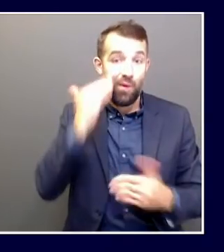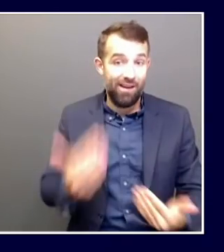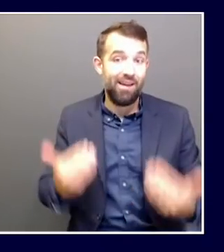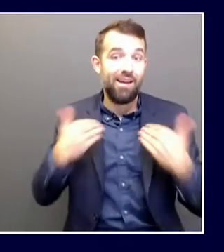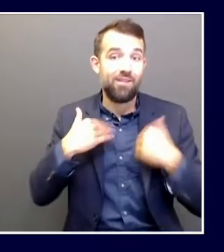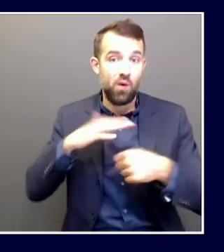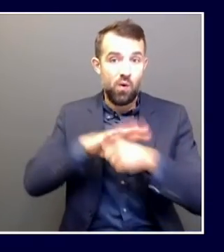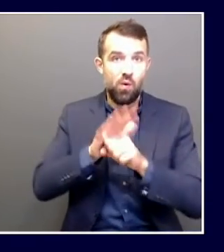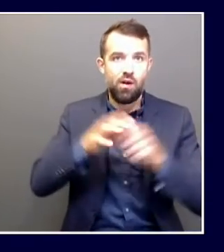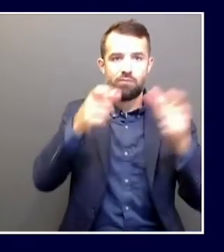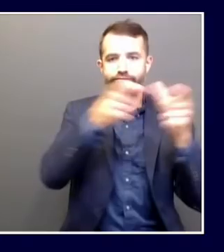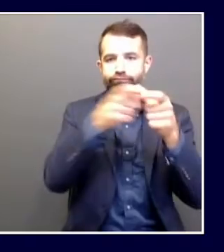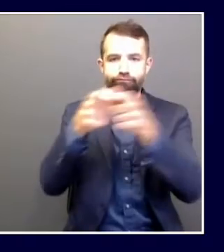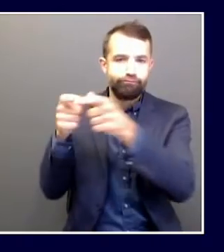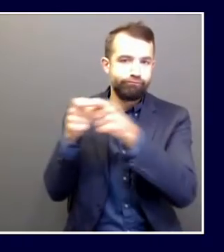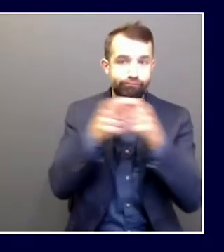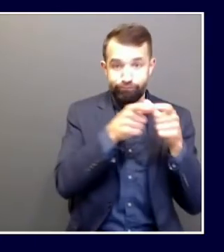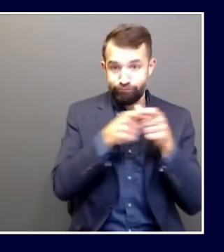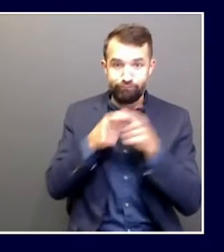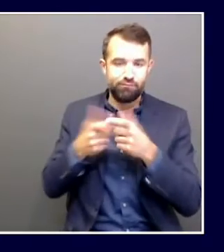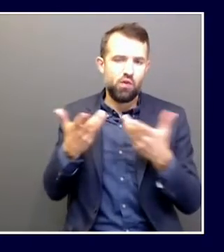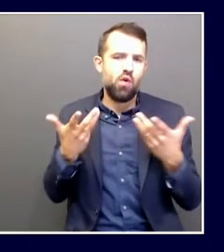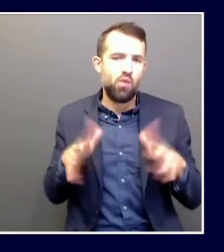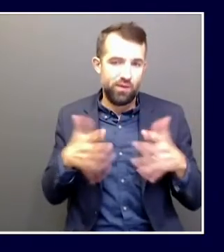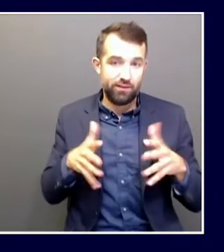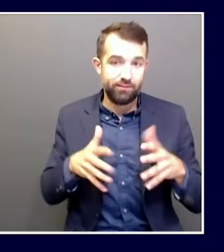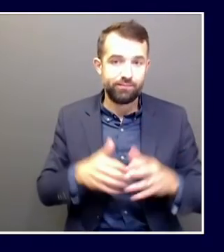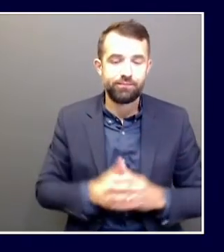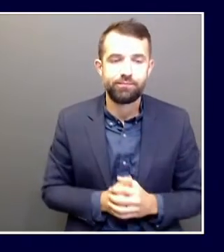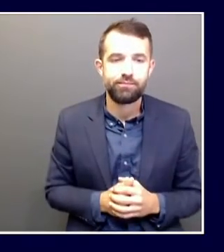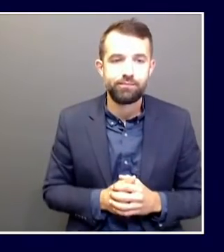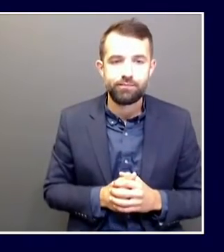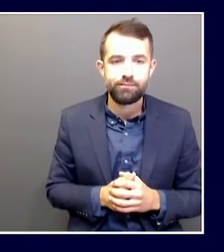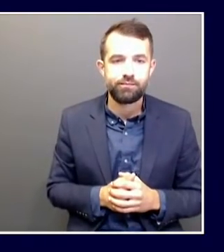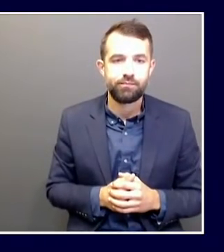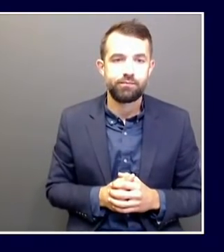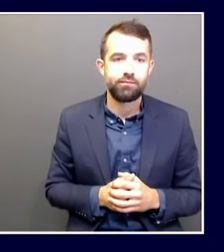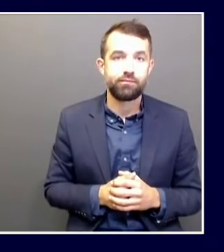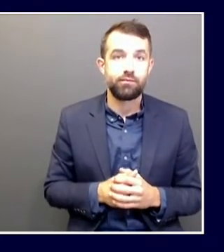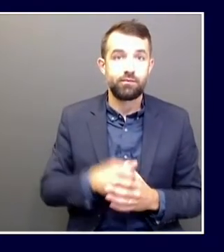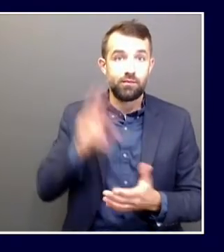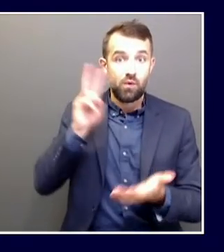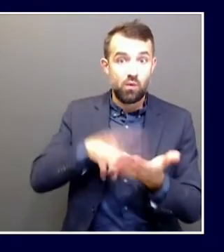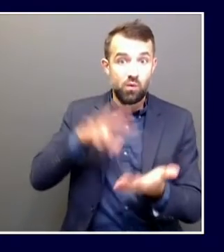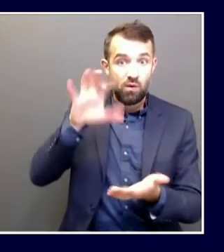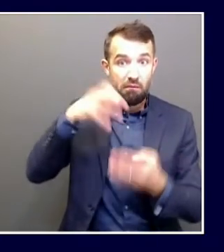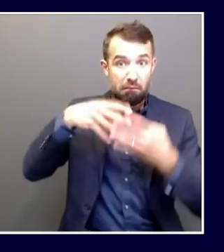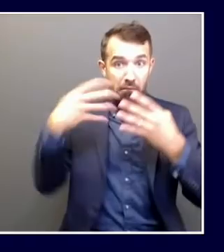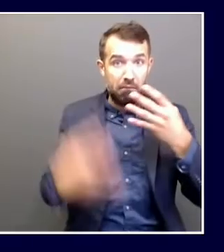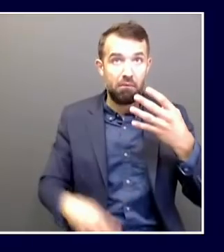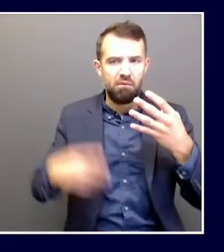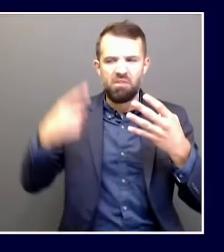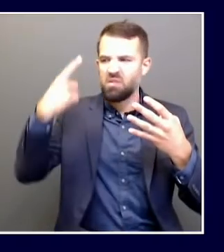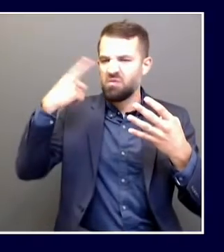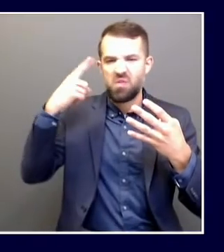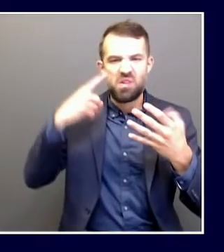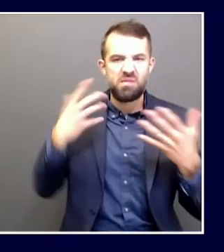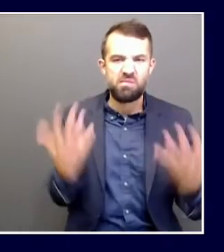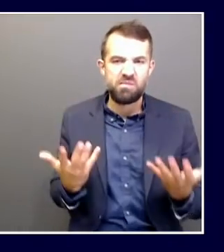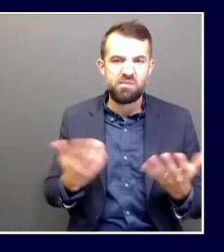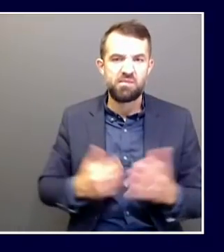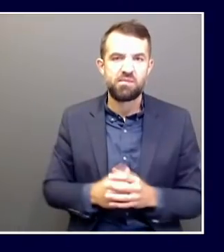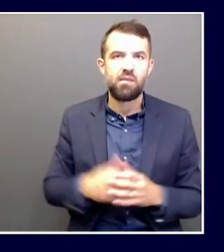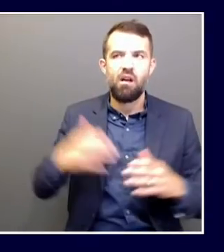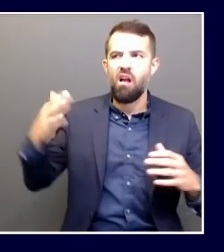platform. So what does this review, this queue of samples that are awaiting review mean? Well, what it means is